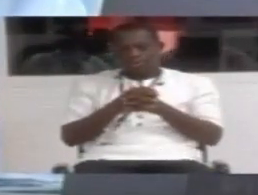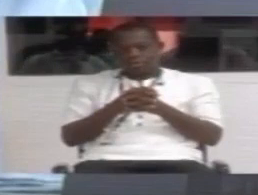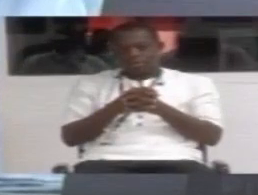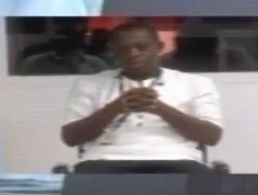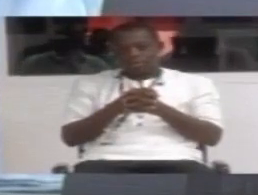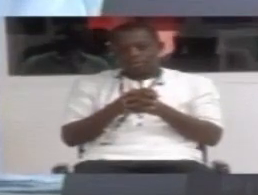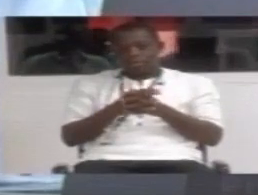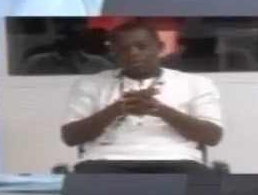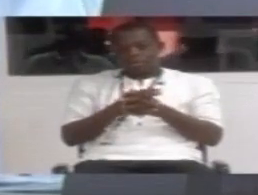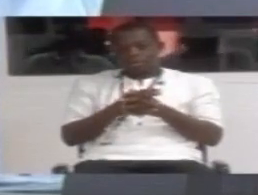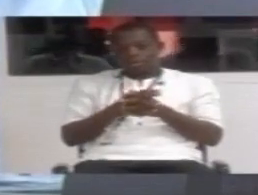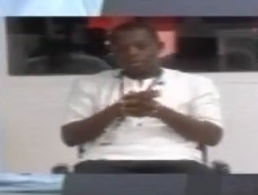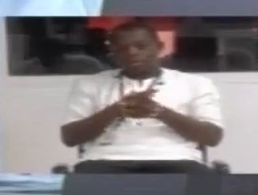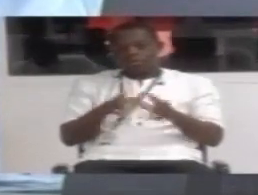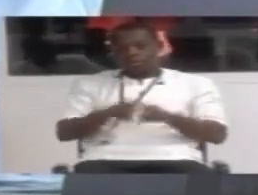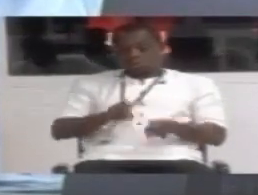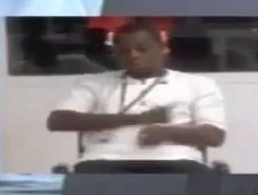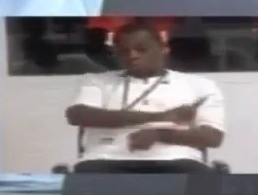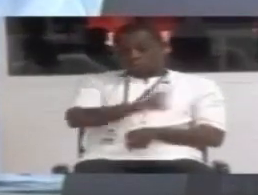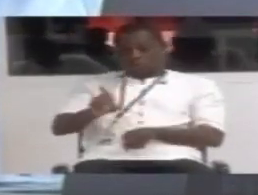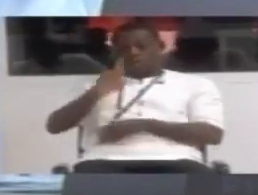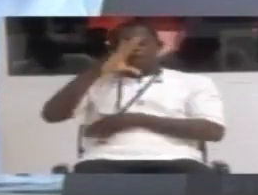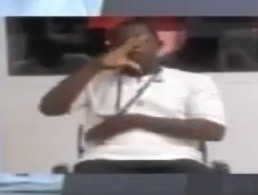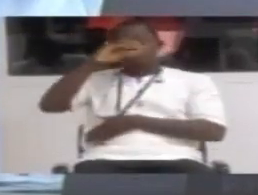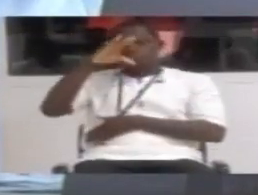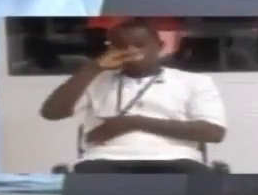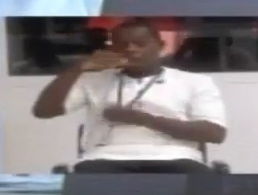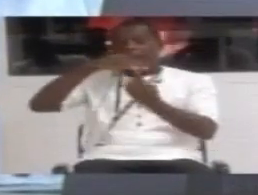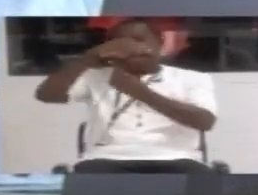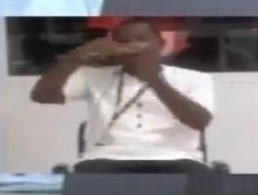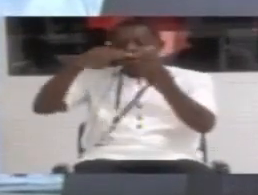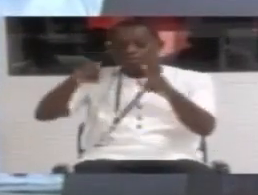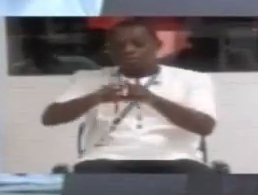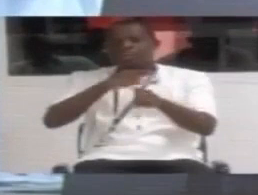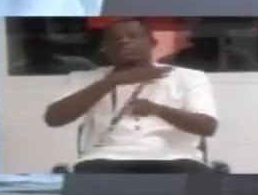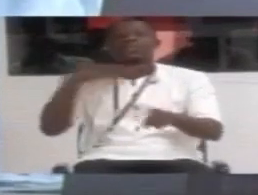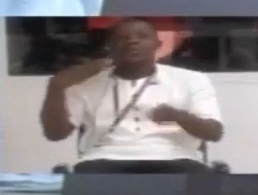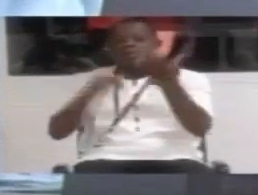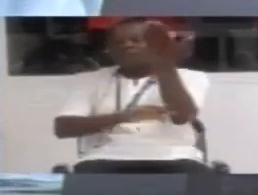We talked about the execution of the foreign nationals.